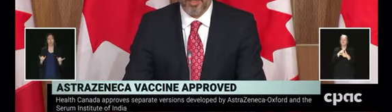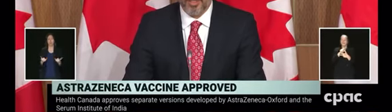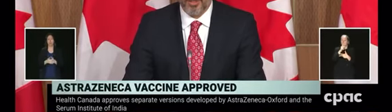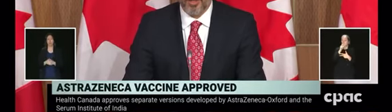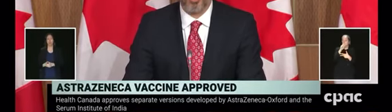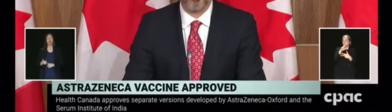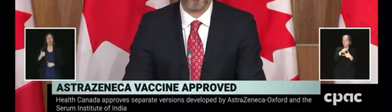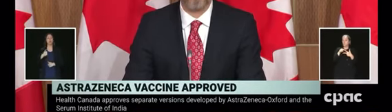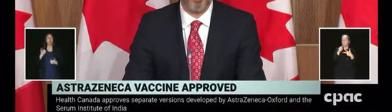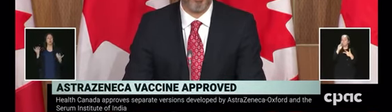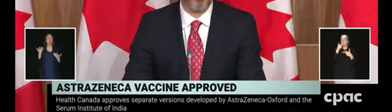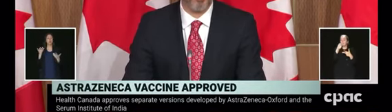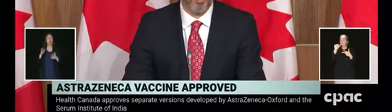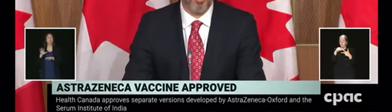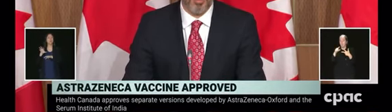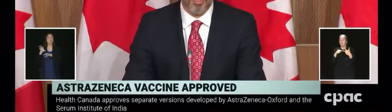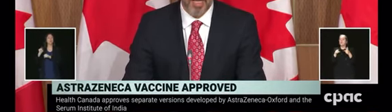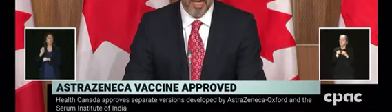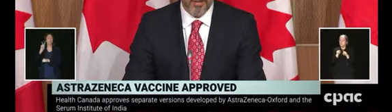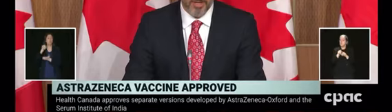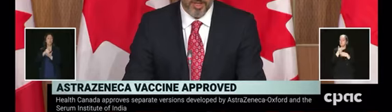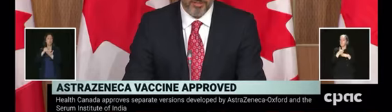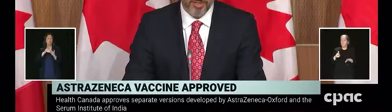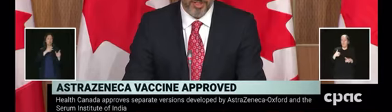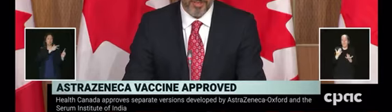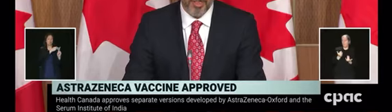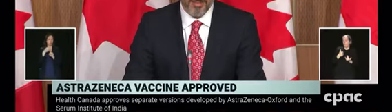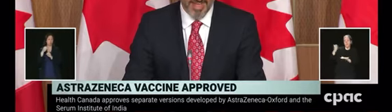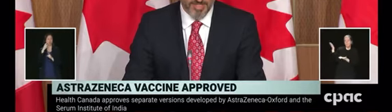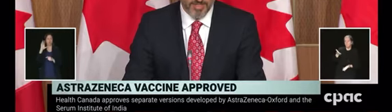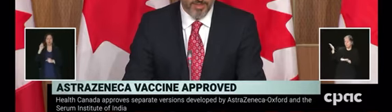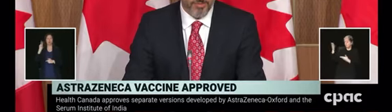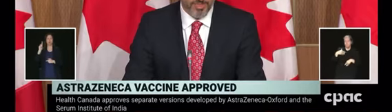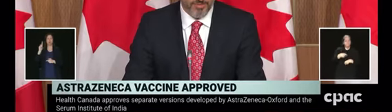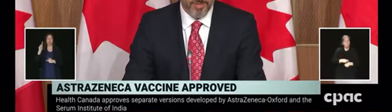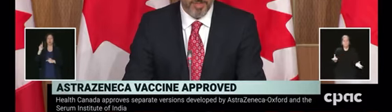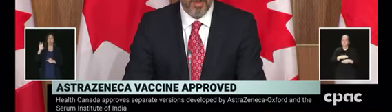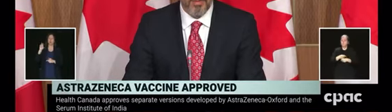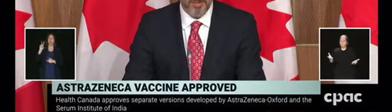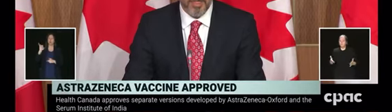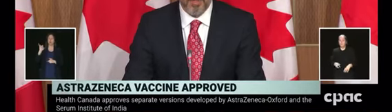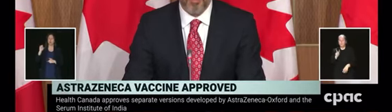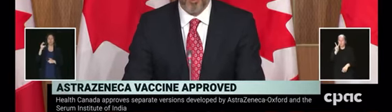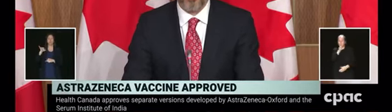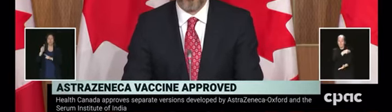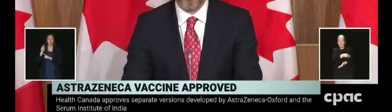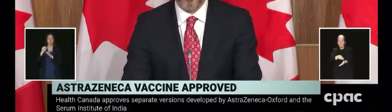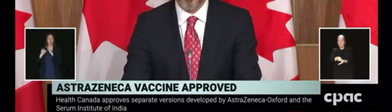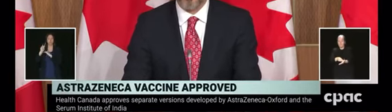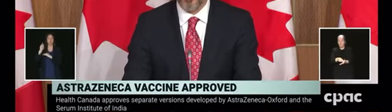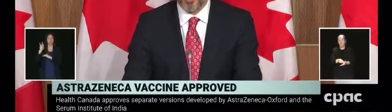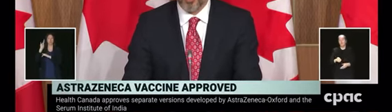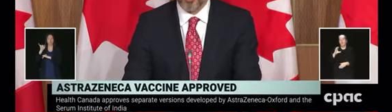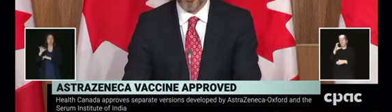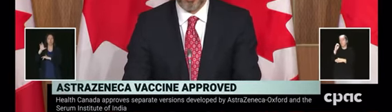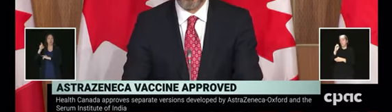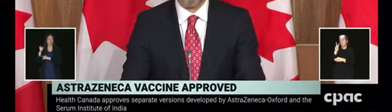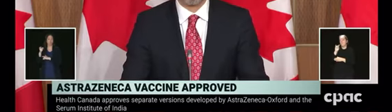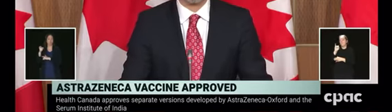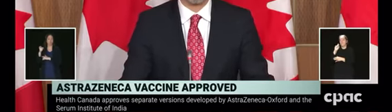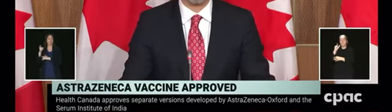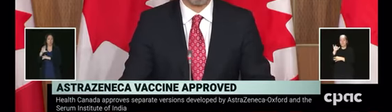has secured 2 million doses of the Covishield vaccine through an agreement with Verity